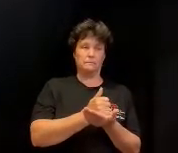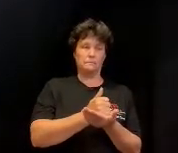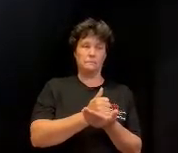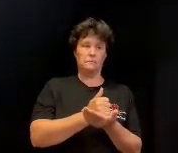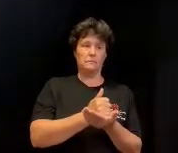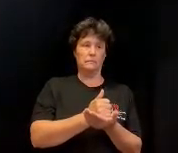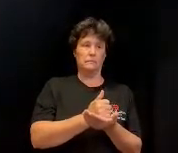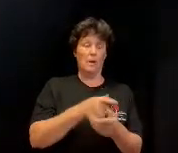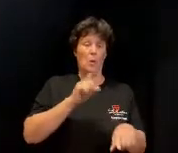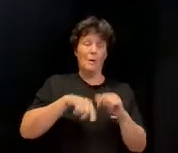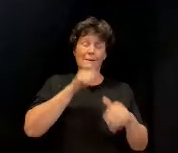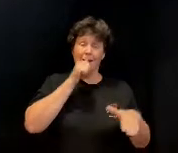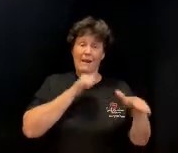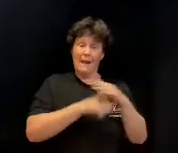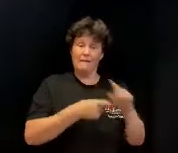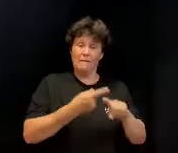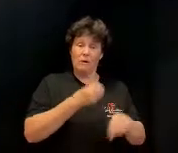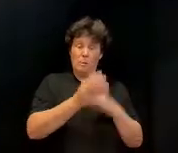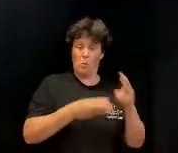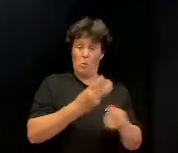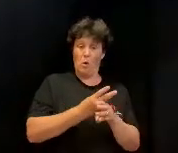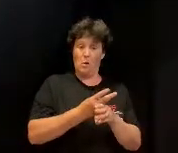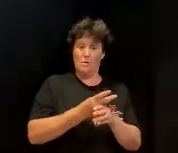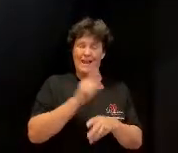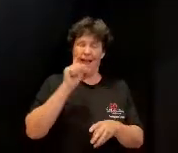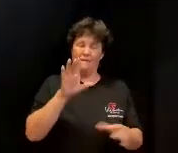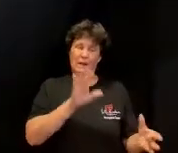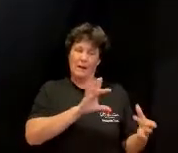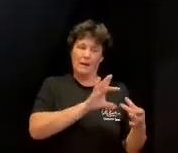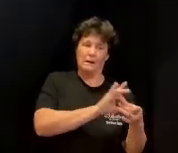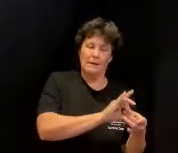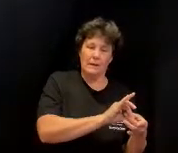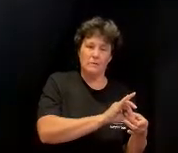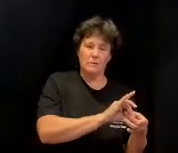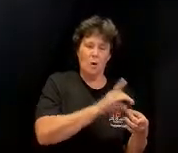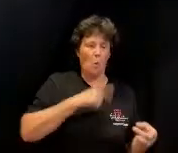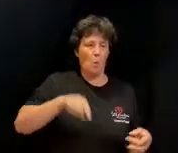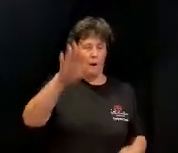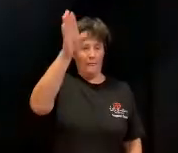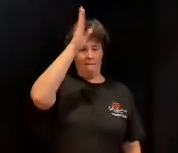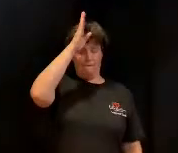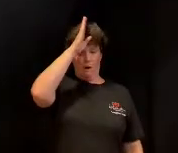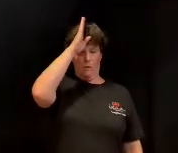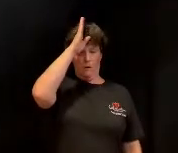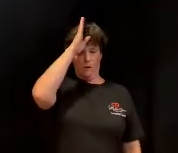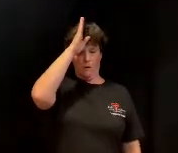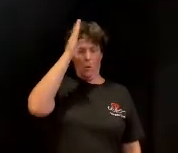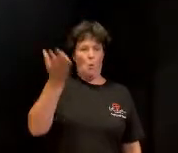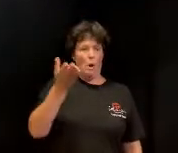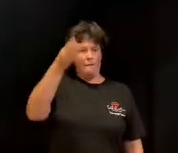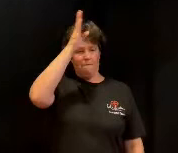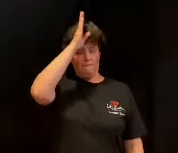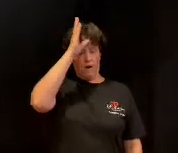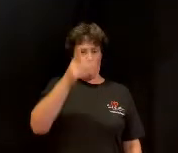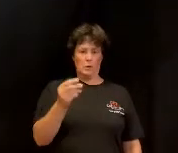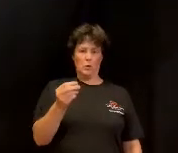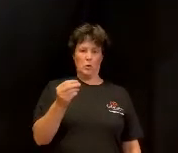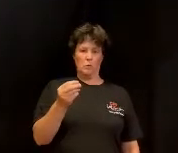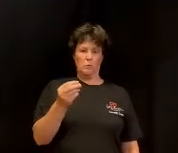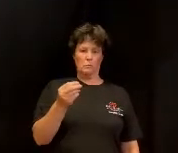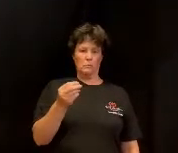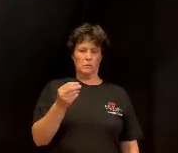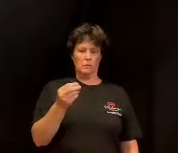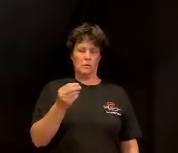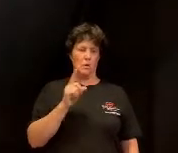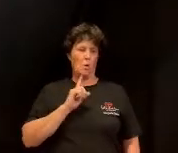we can't hide from the world. We got to engage it, right? So we're firemen. What do firemen do? They go to the fire.